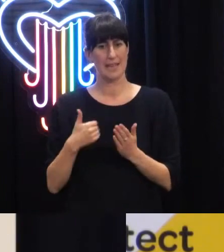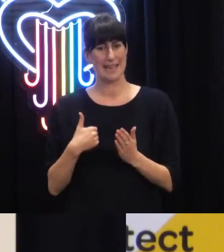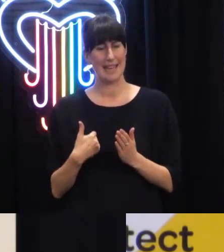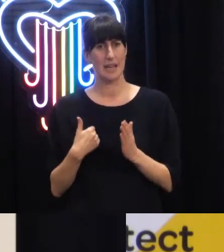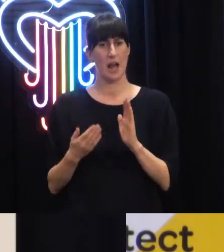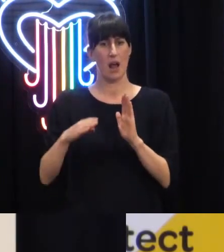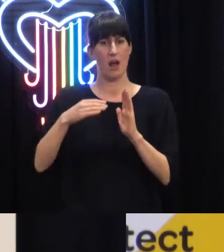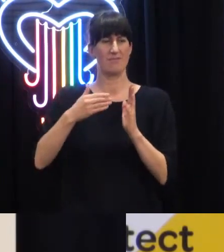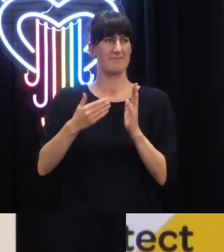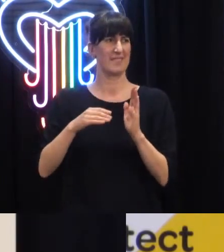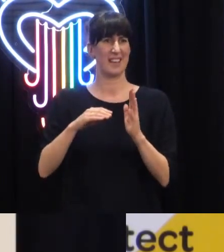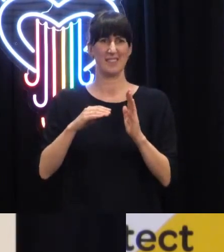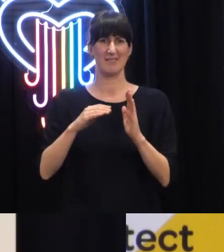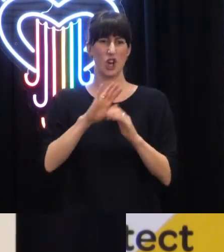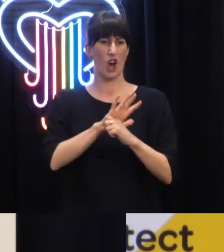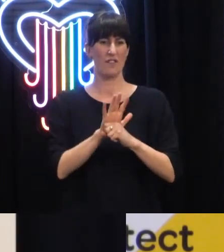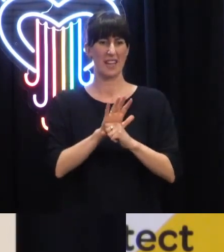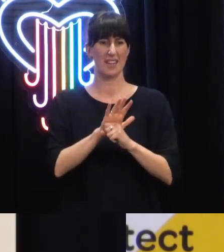safe? So,